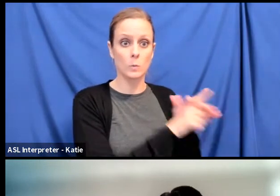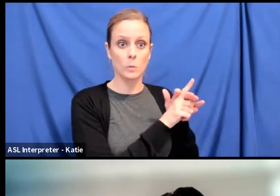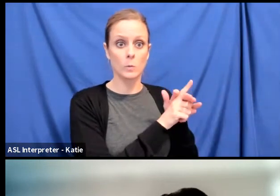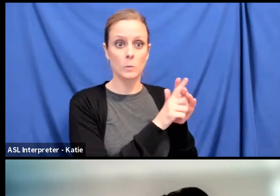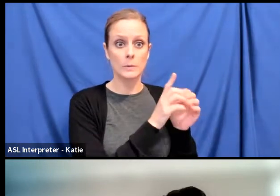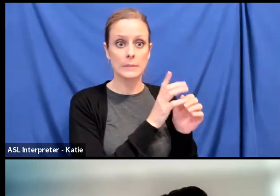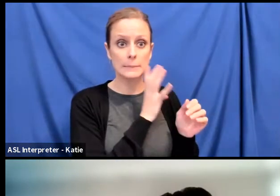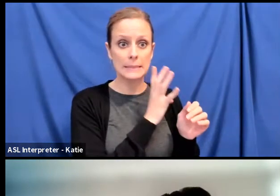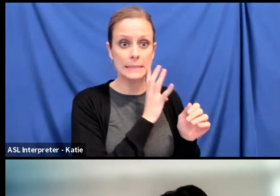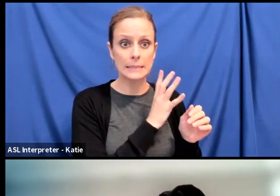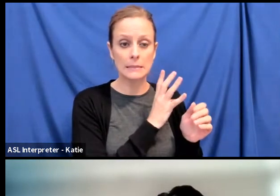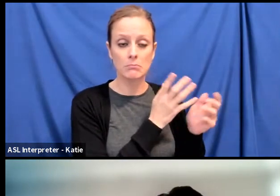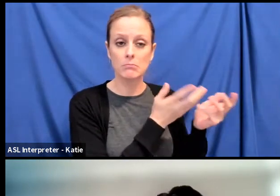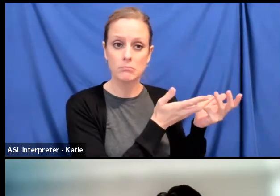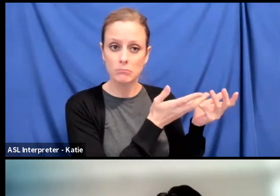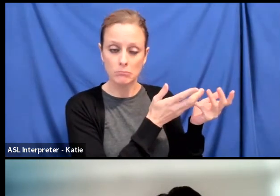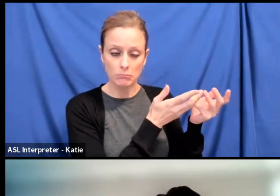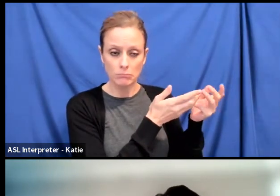link.